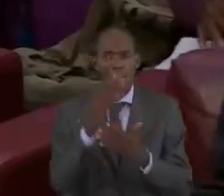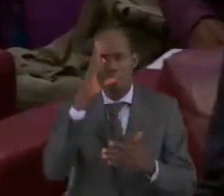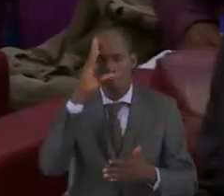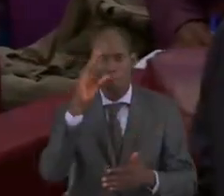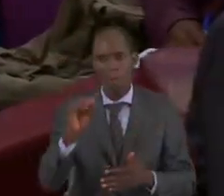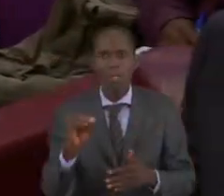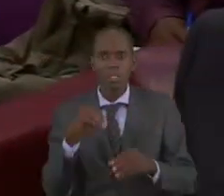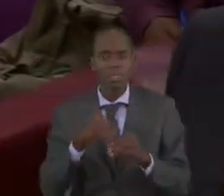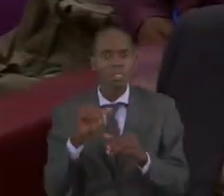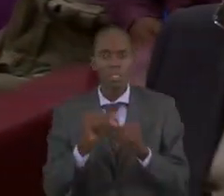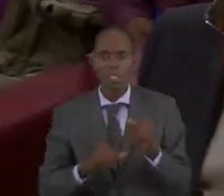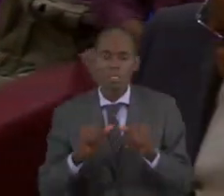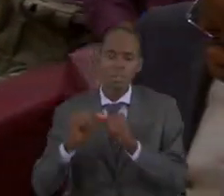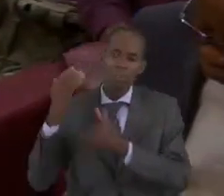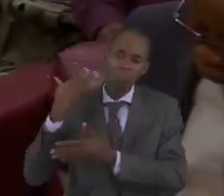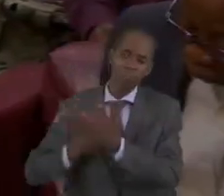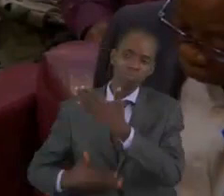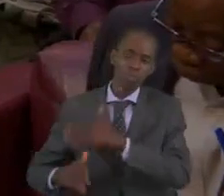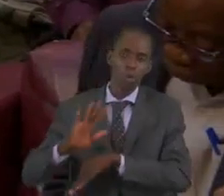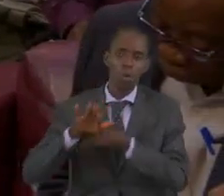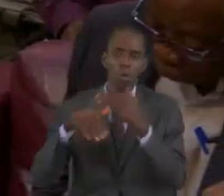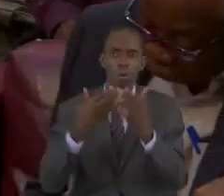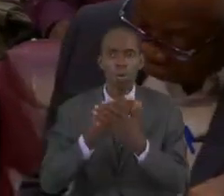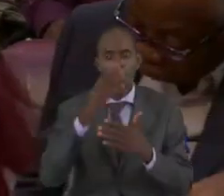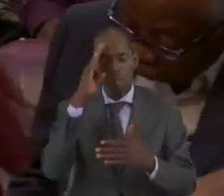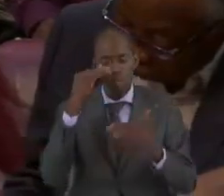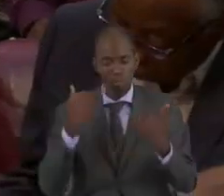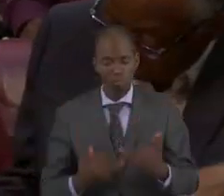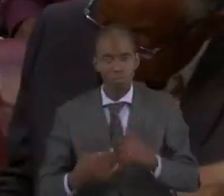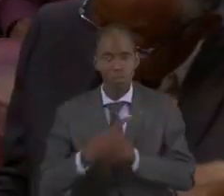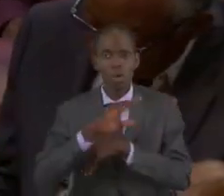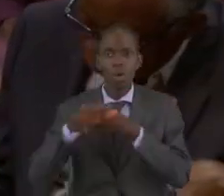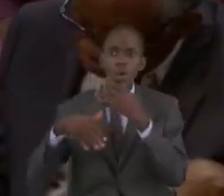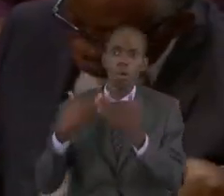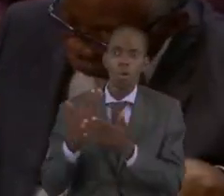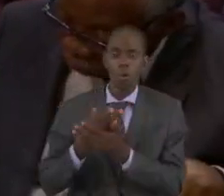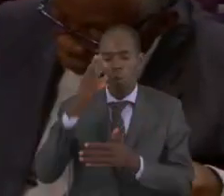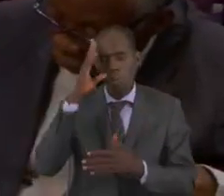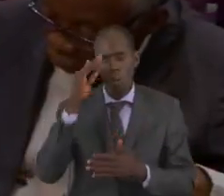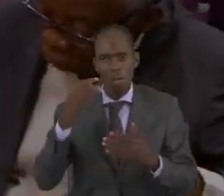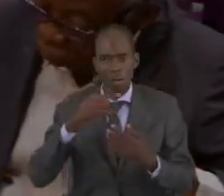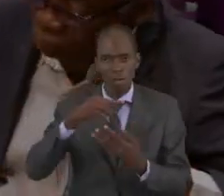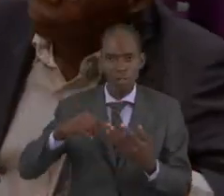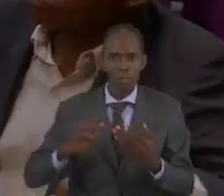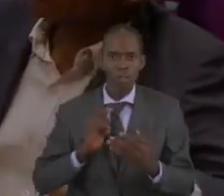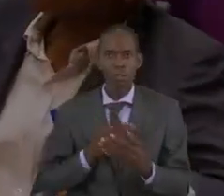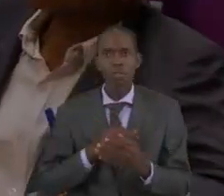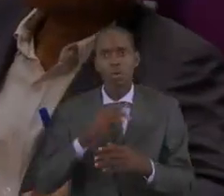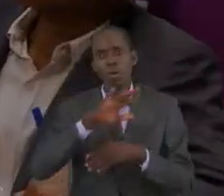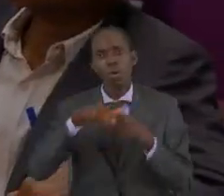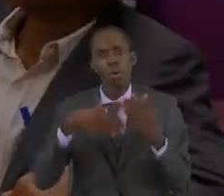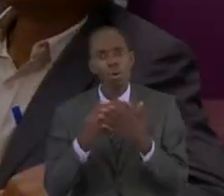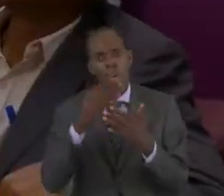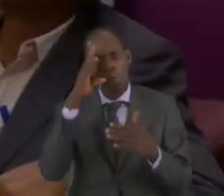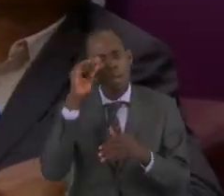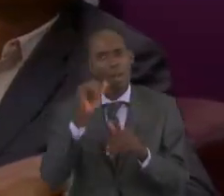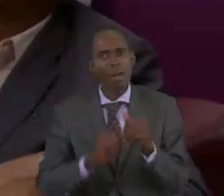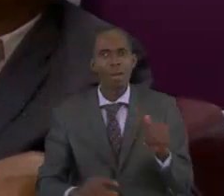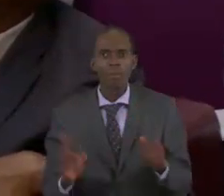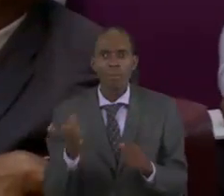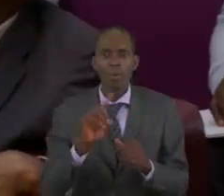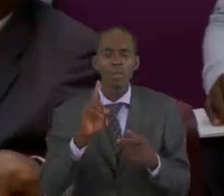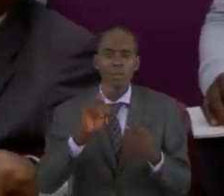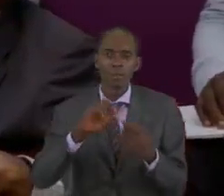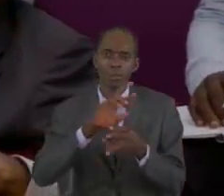all men in every generation, all men today, all men around us, all men everywhere